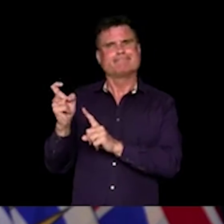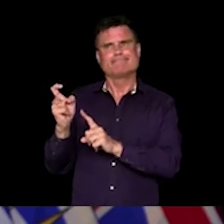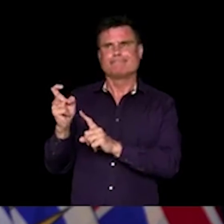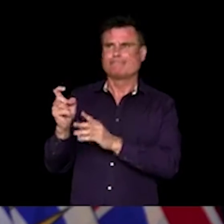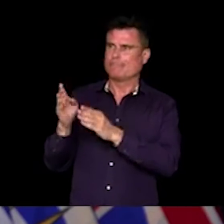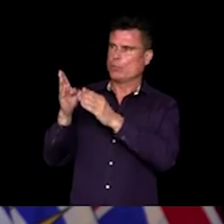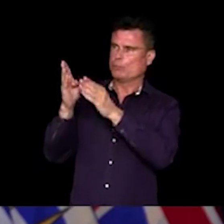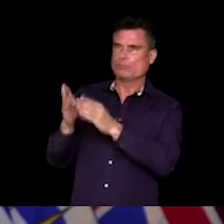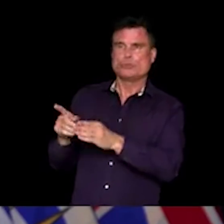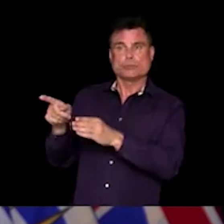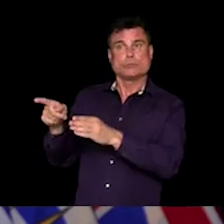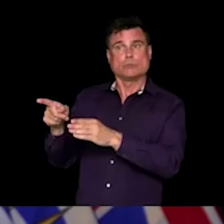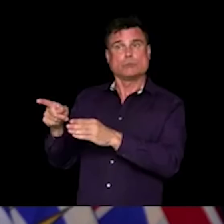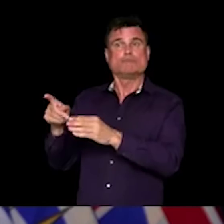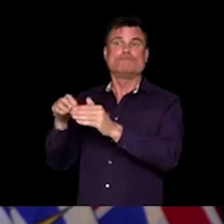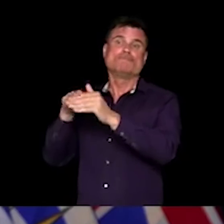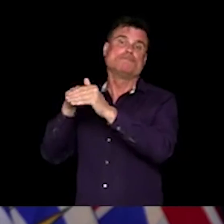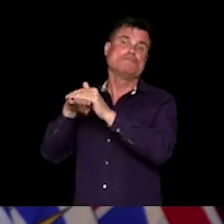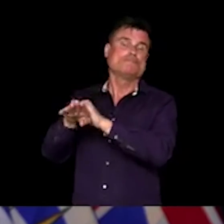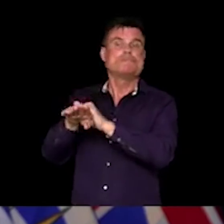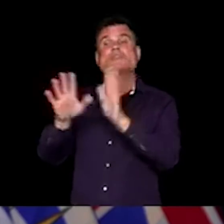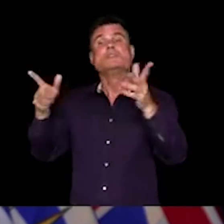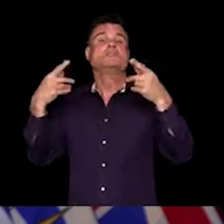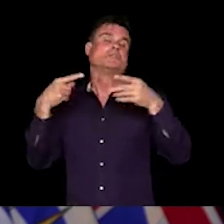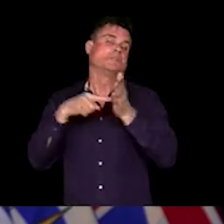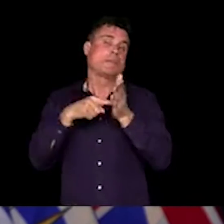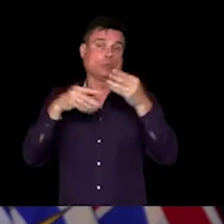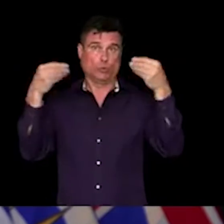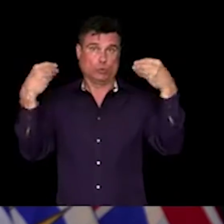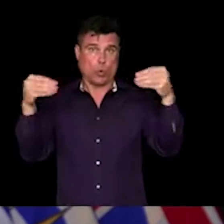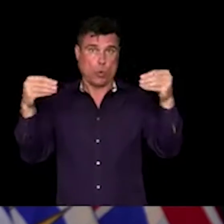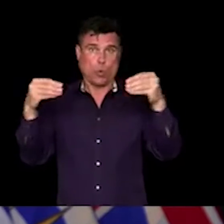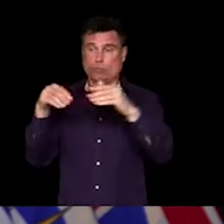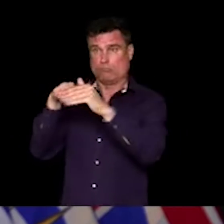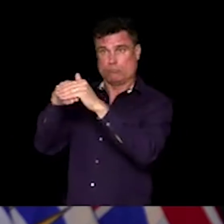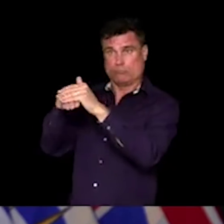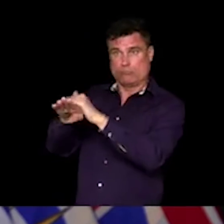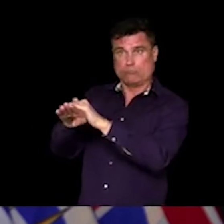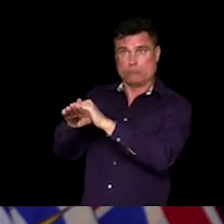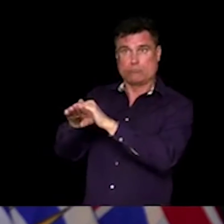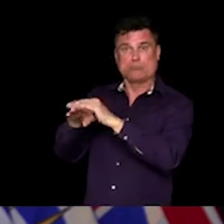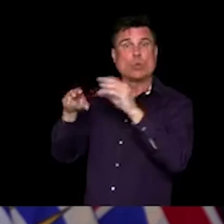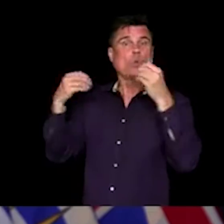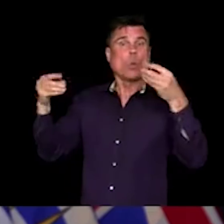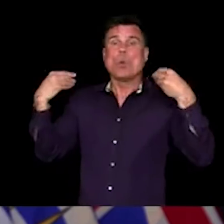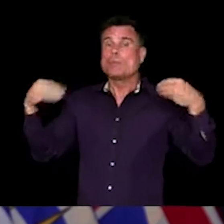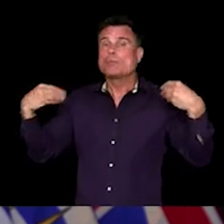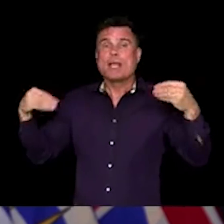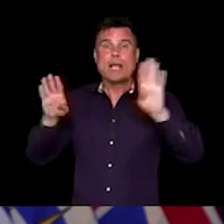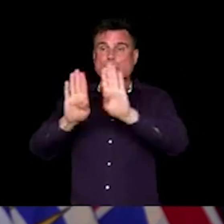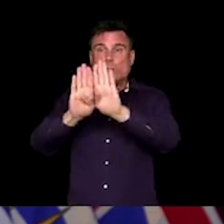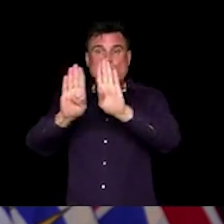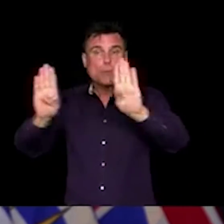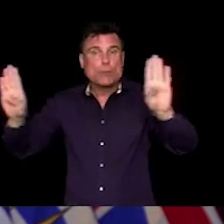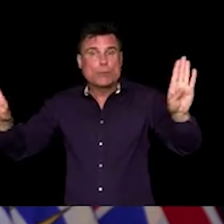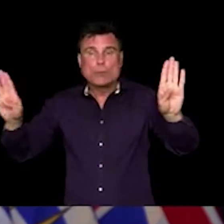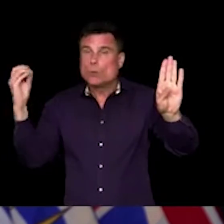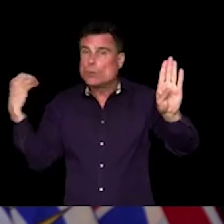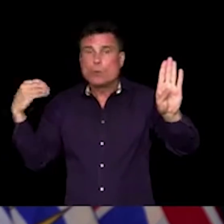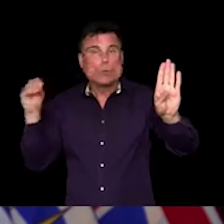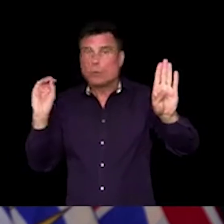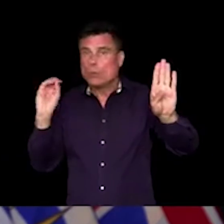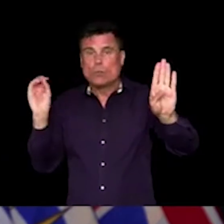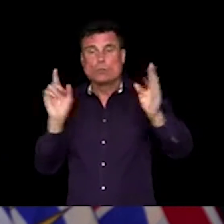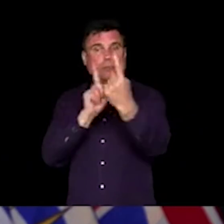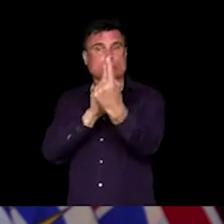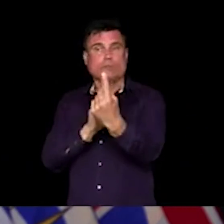retail outlets, if they don't have plexiglass barriers, which are very effective at keeping our droplets away from each other, that